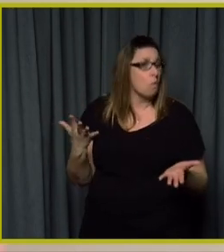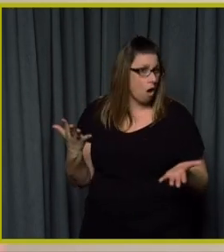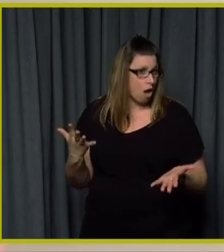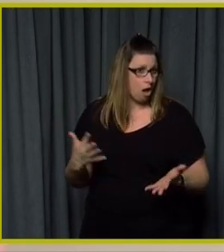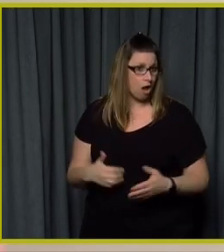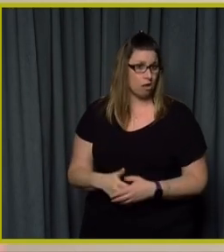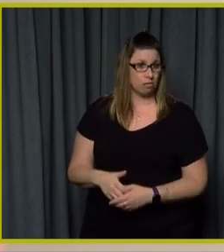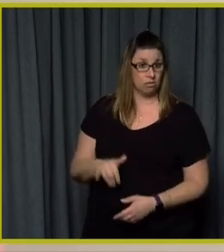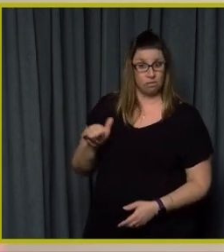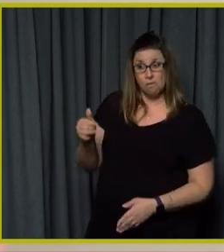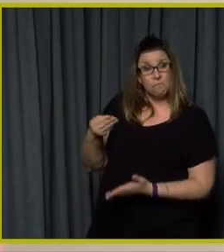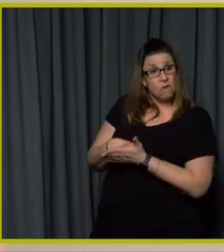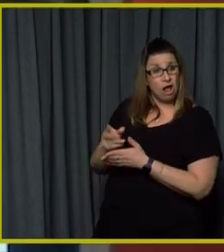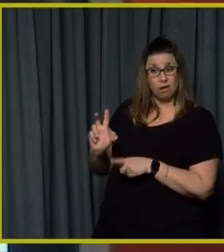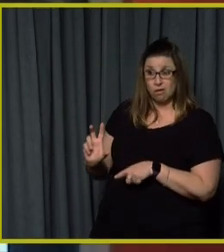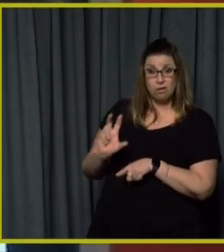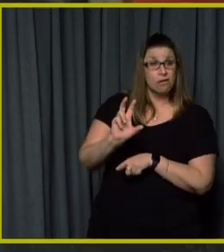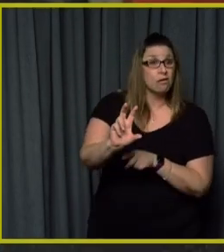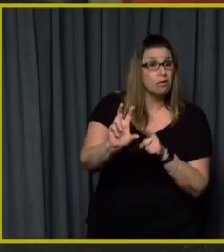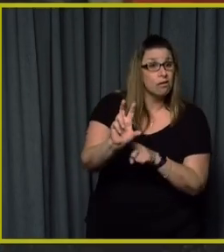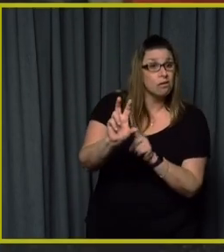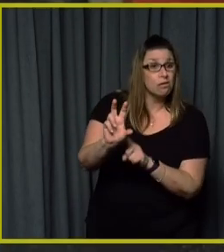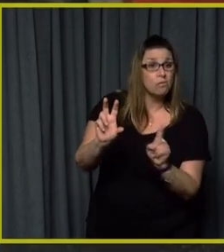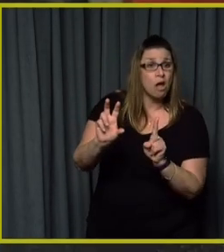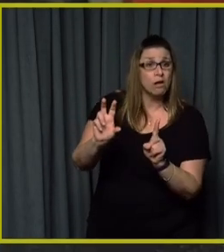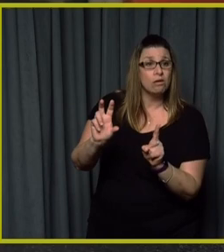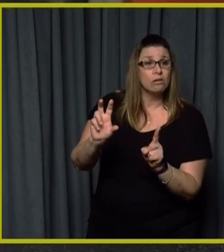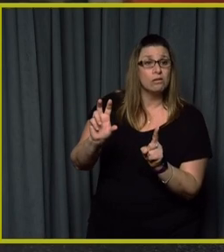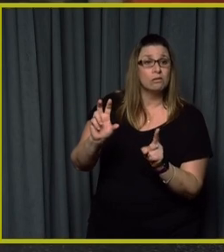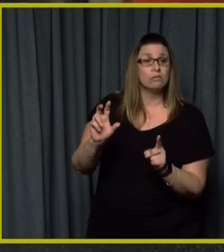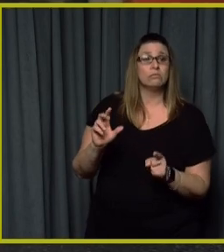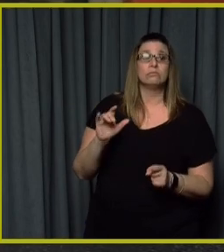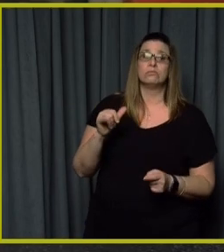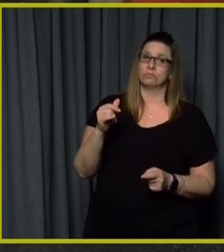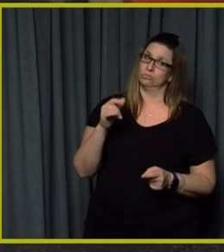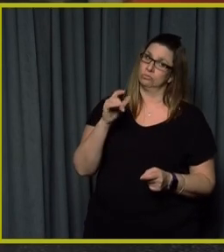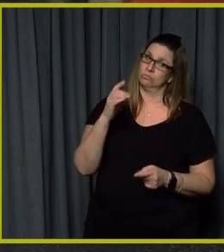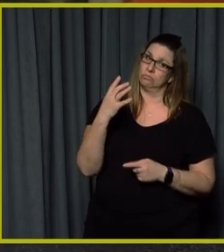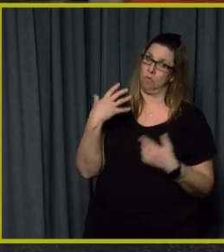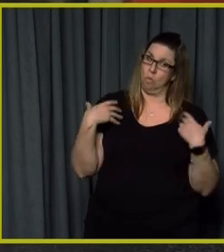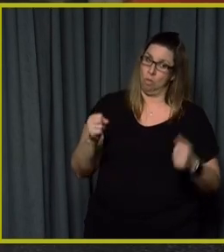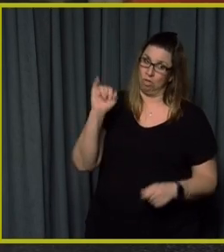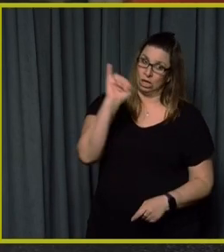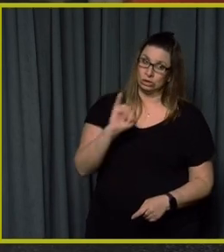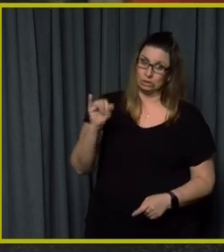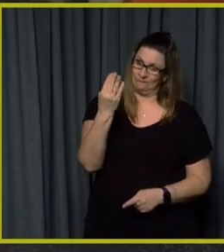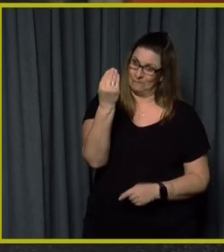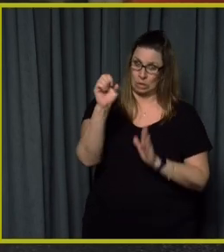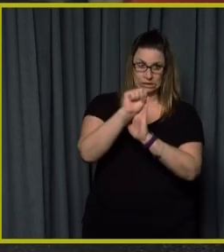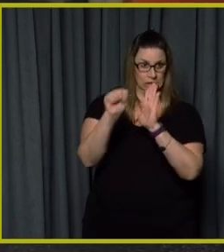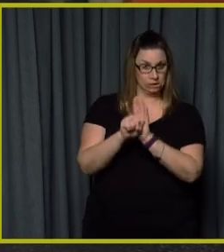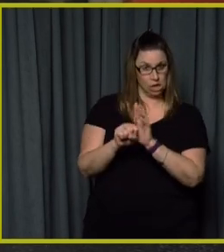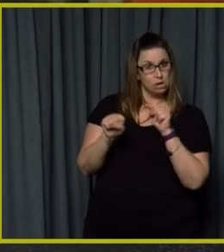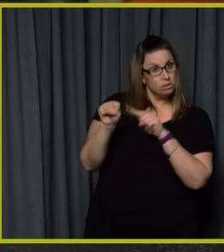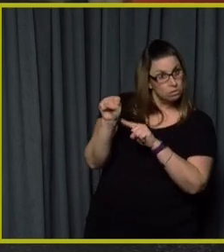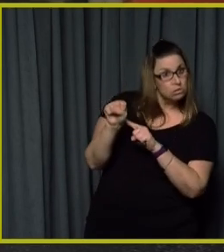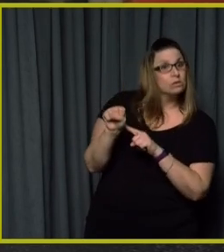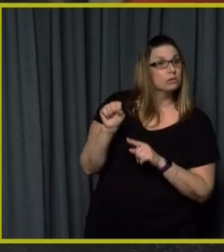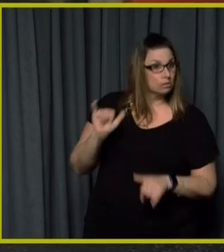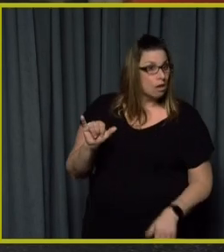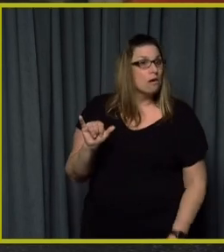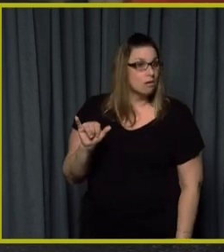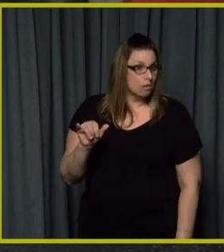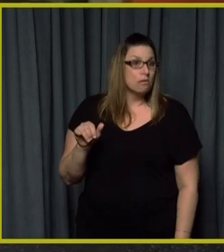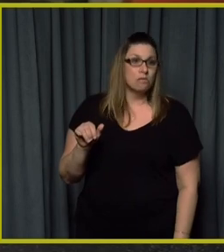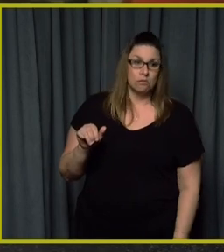in 14 states. Did you know that 54 cents of every discretionary federal dollar goes to the